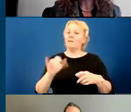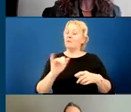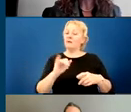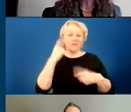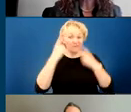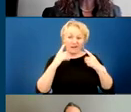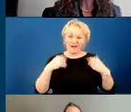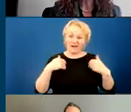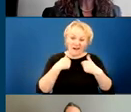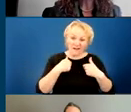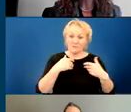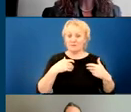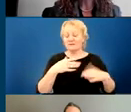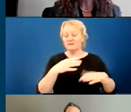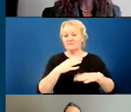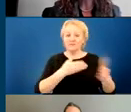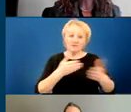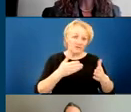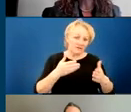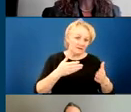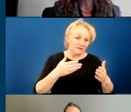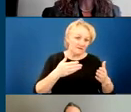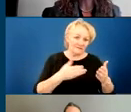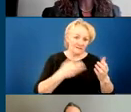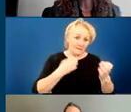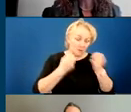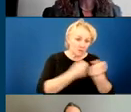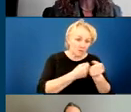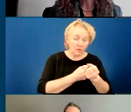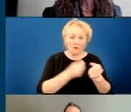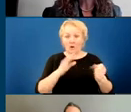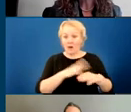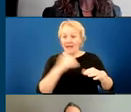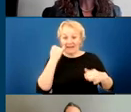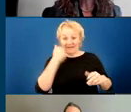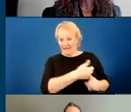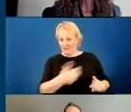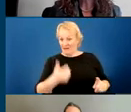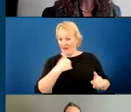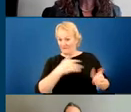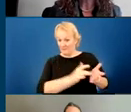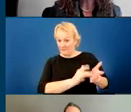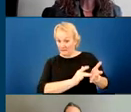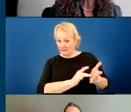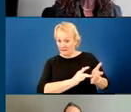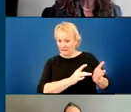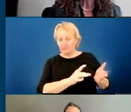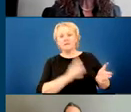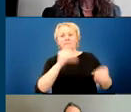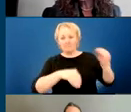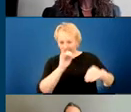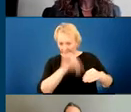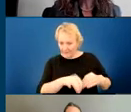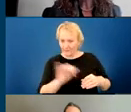animal or emotional support animal or your pet, if they have supplies or medications, you want to make sure that you pack those as well. And